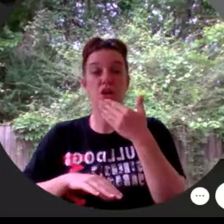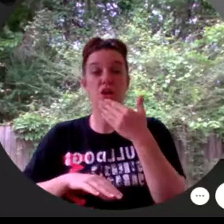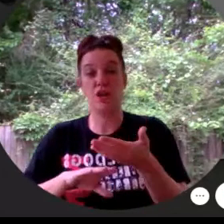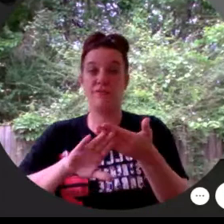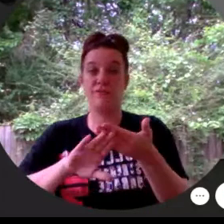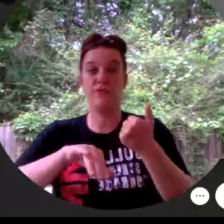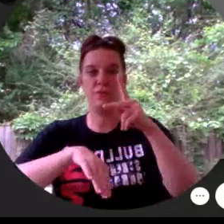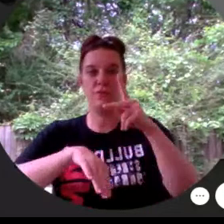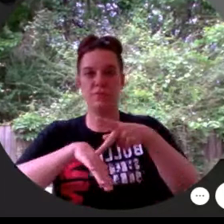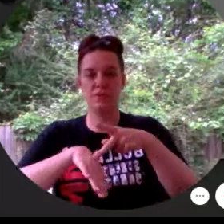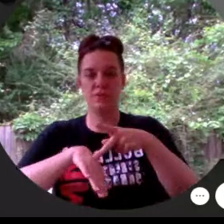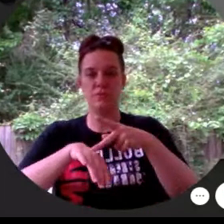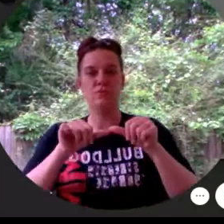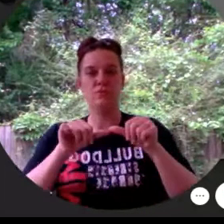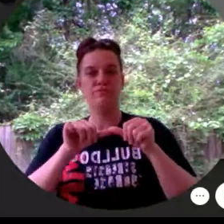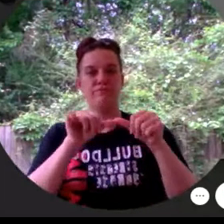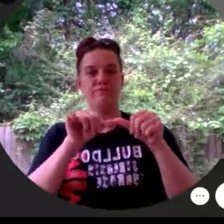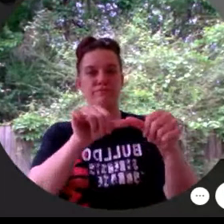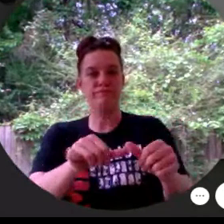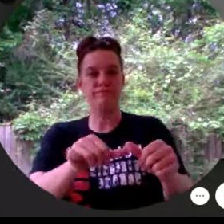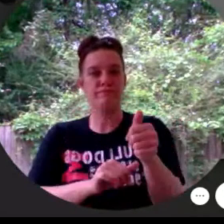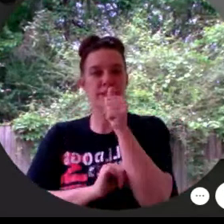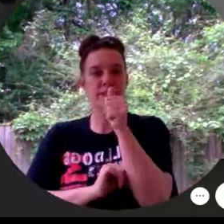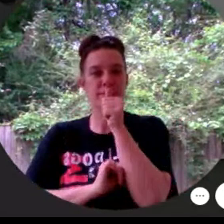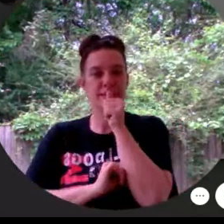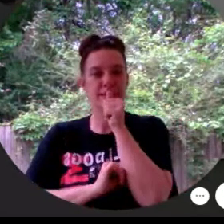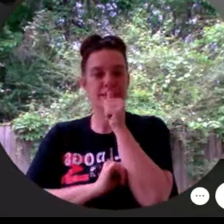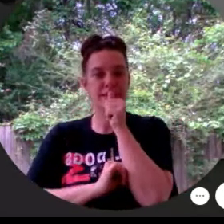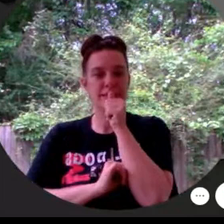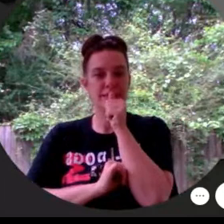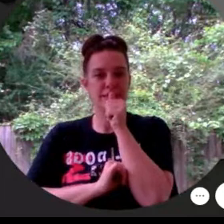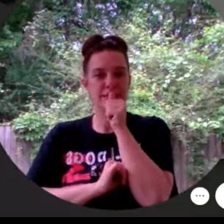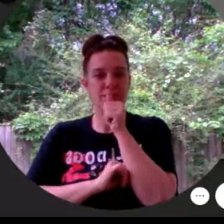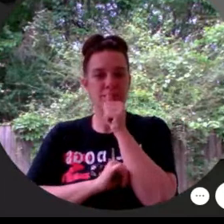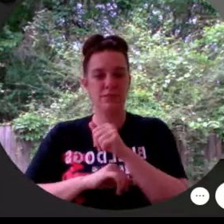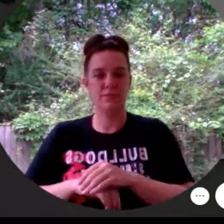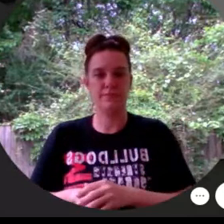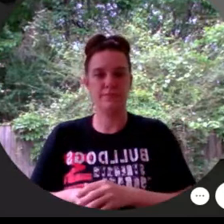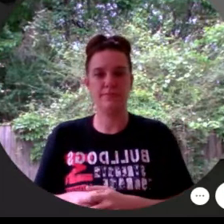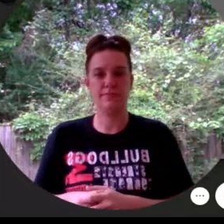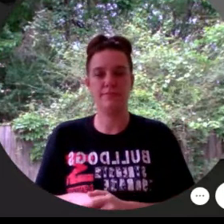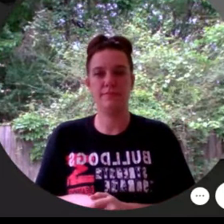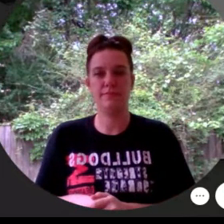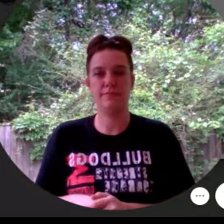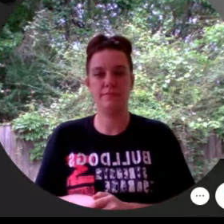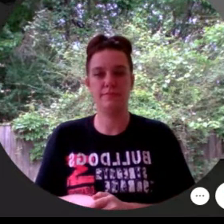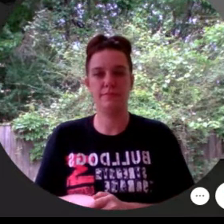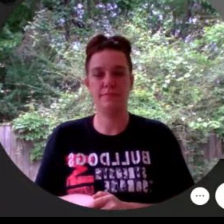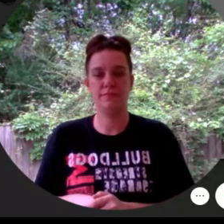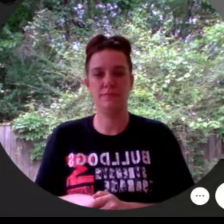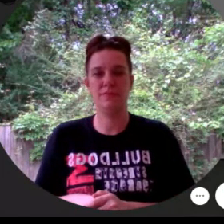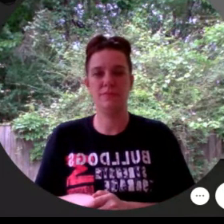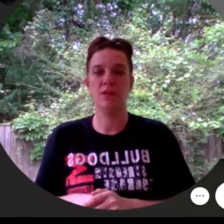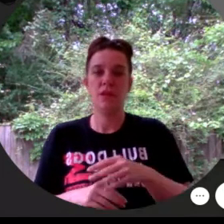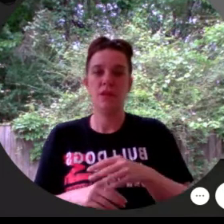principal maintains his secret sources. Was it Mr.